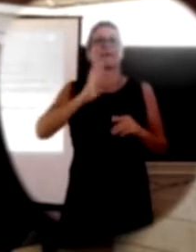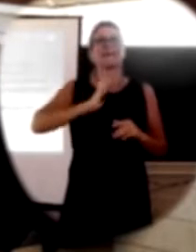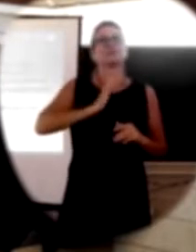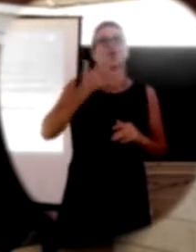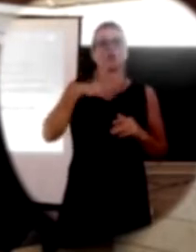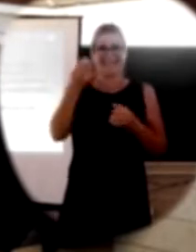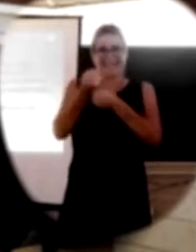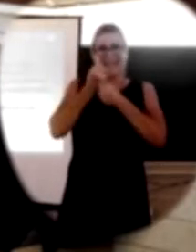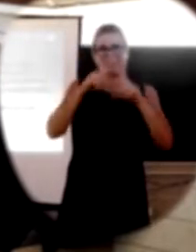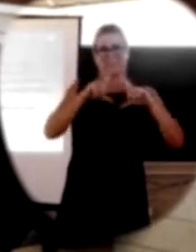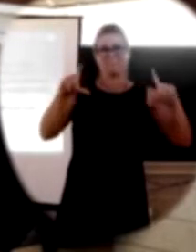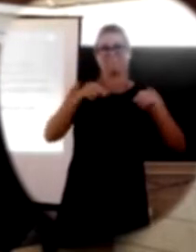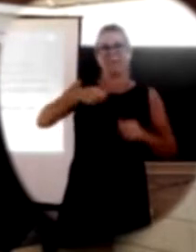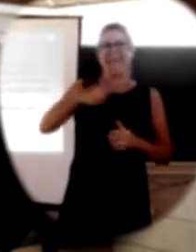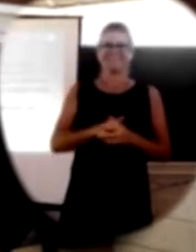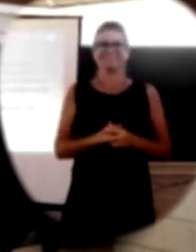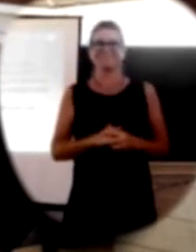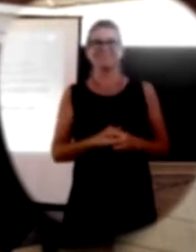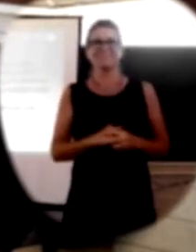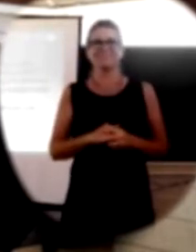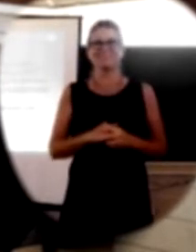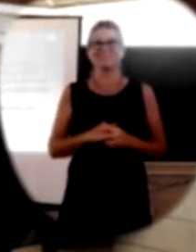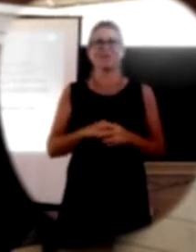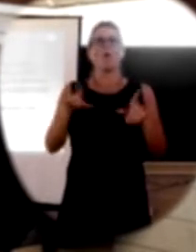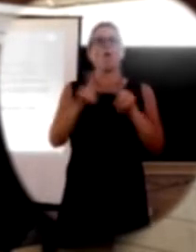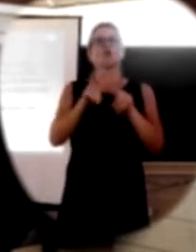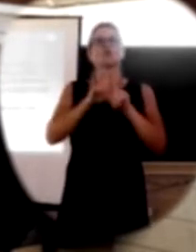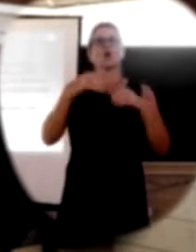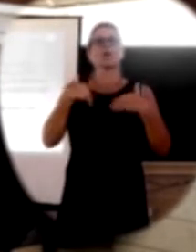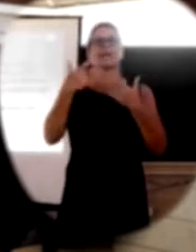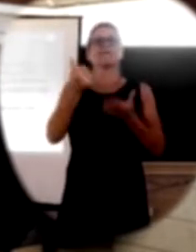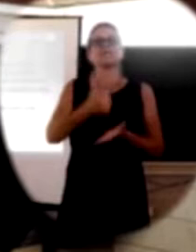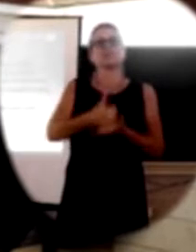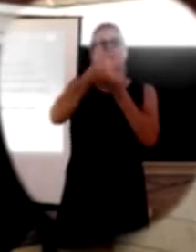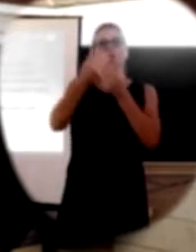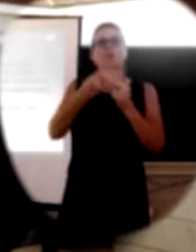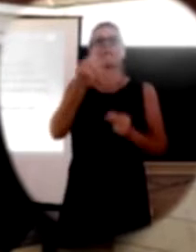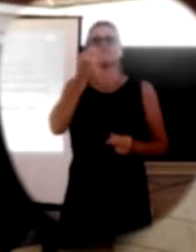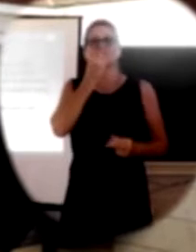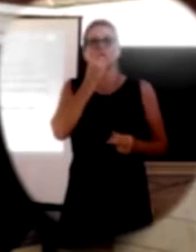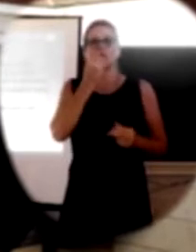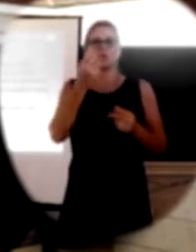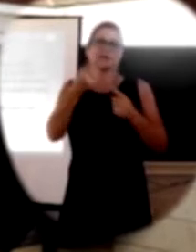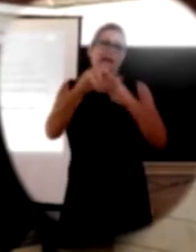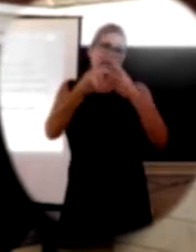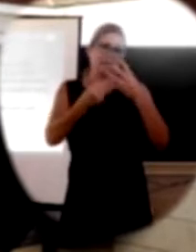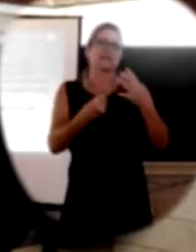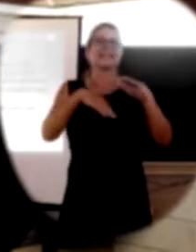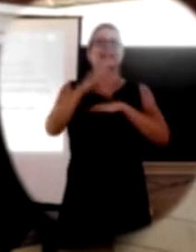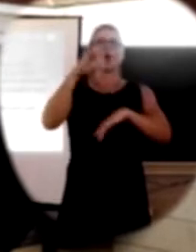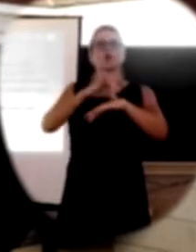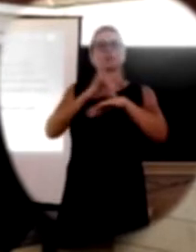little toiletry bag. And you also get some support with food and so on at the